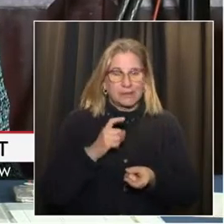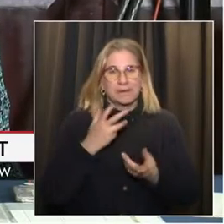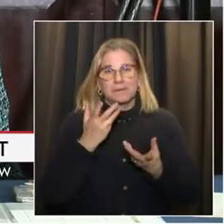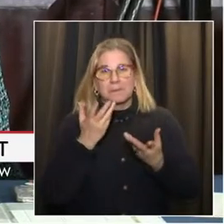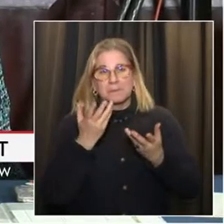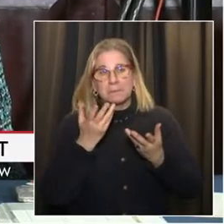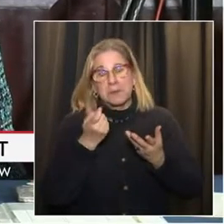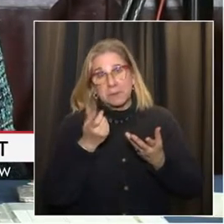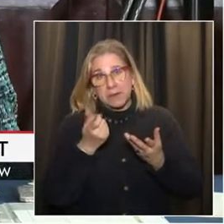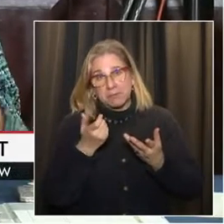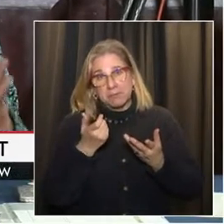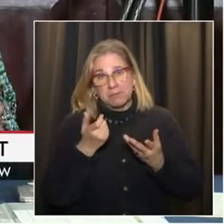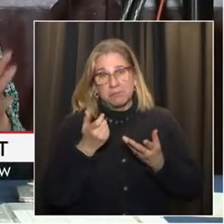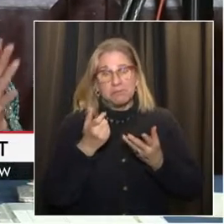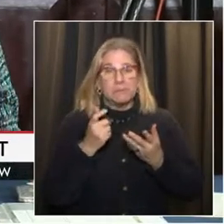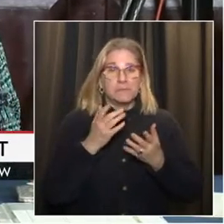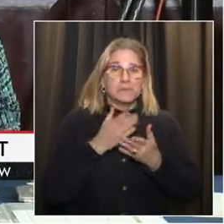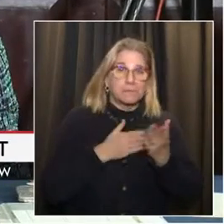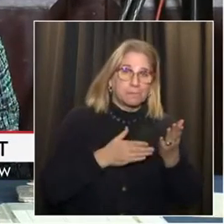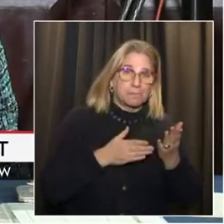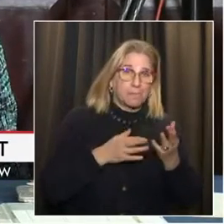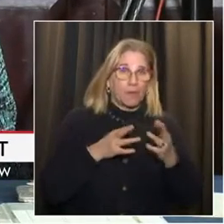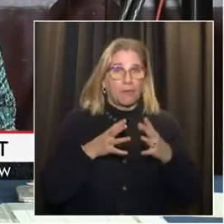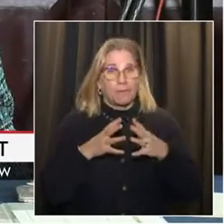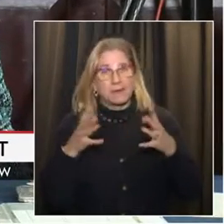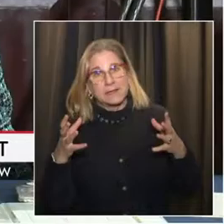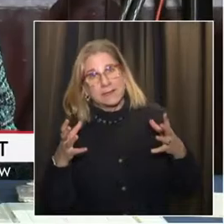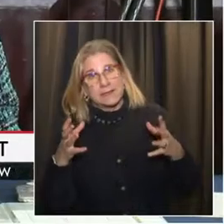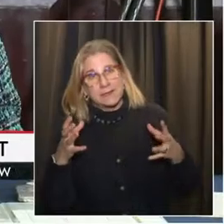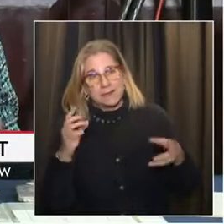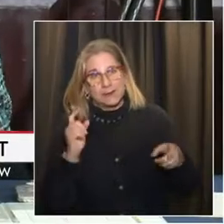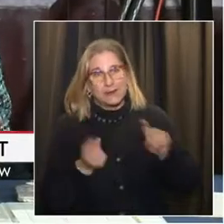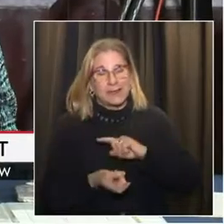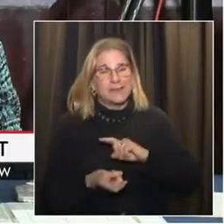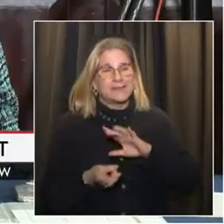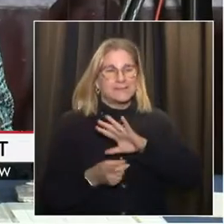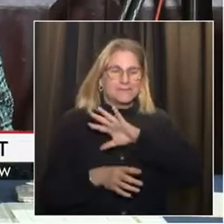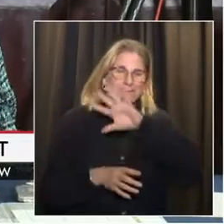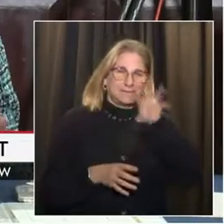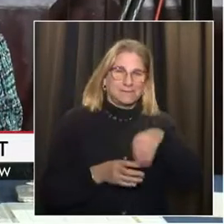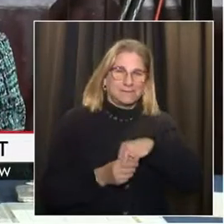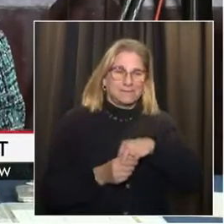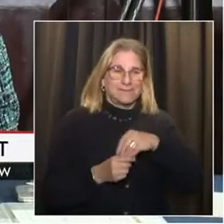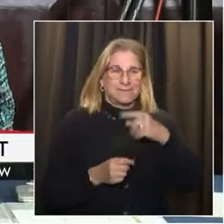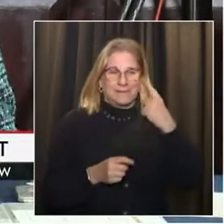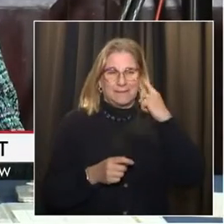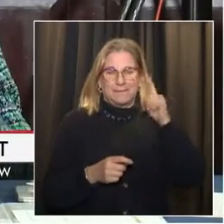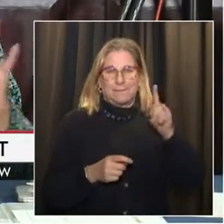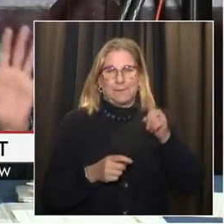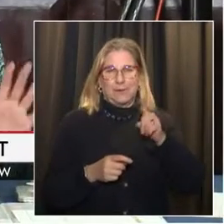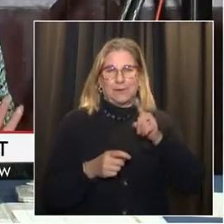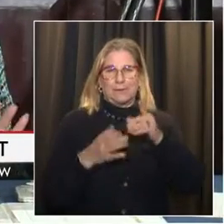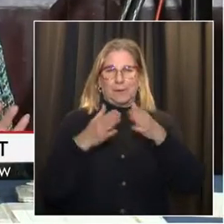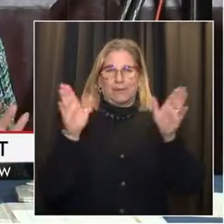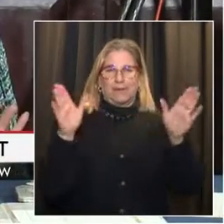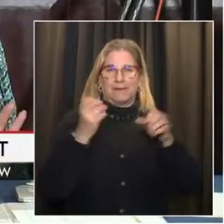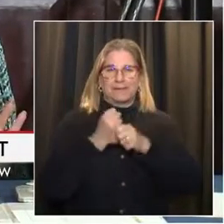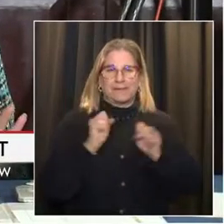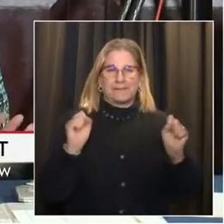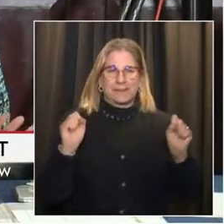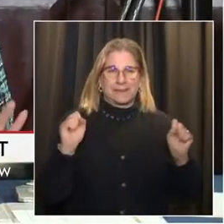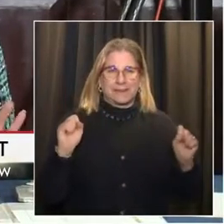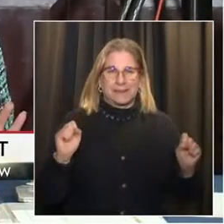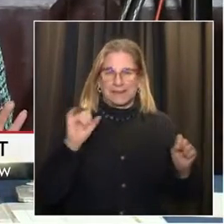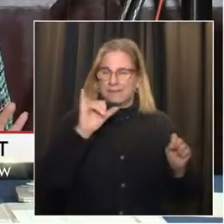city safer. And so to the point of whether we should say DFS was discredited or not, I'm happy to have a very